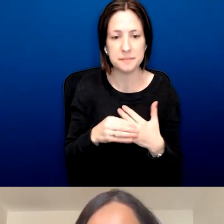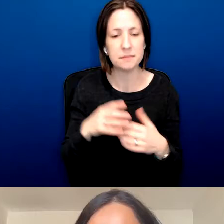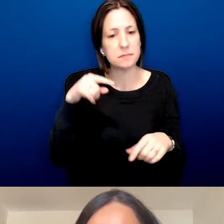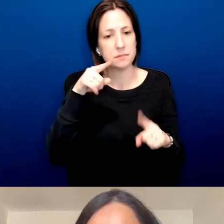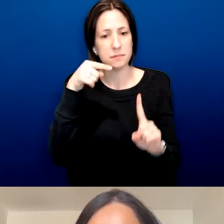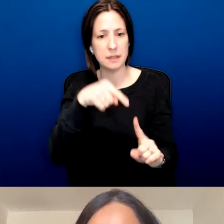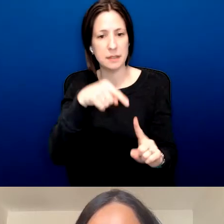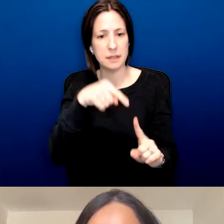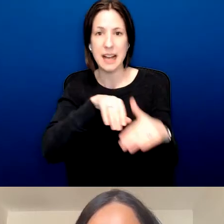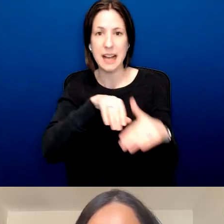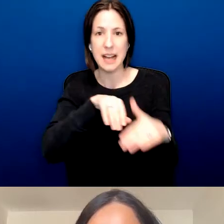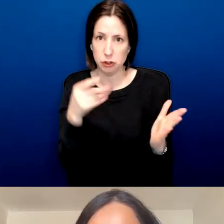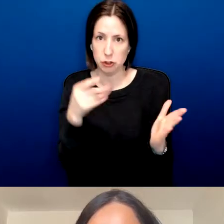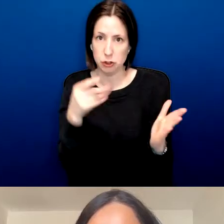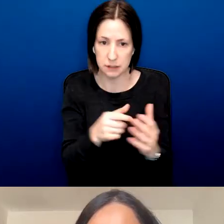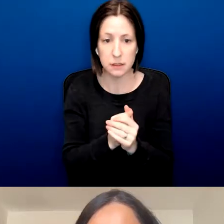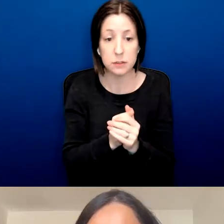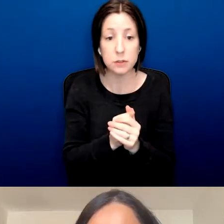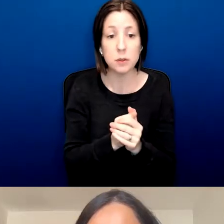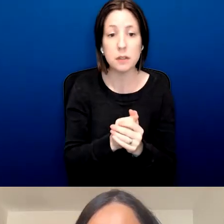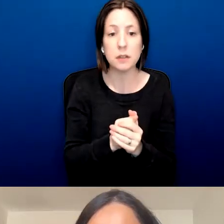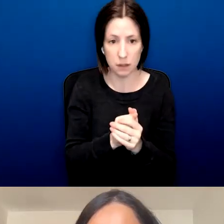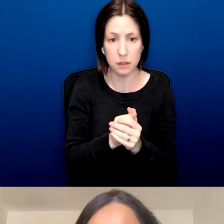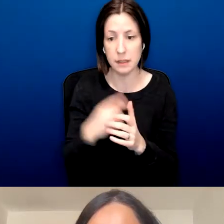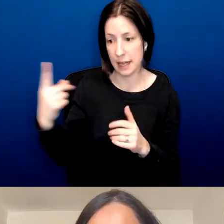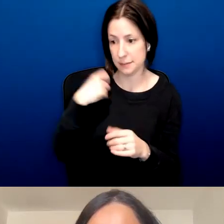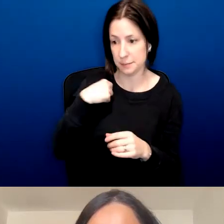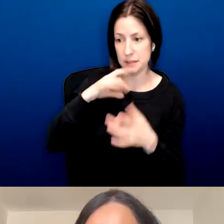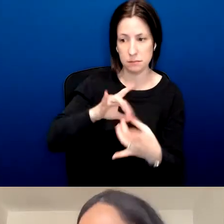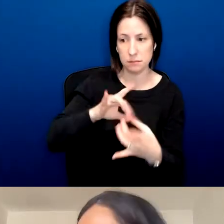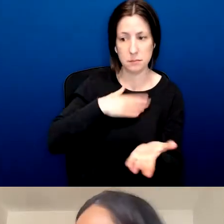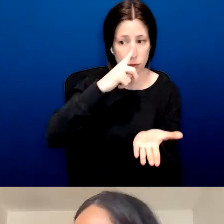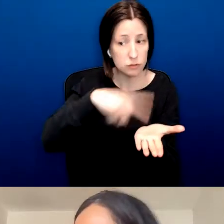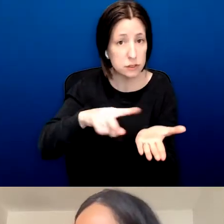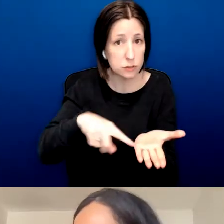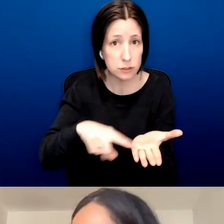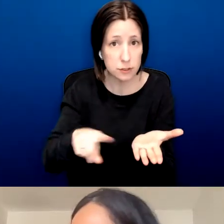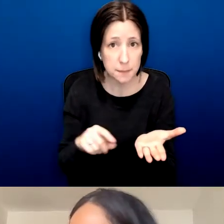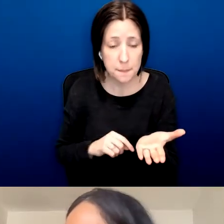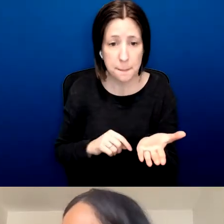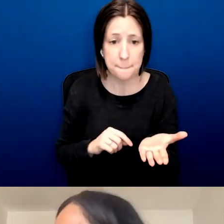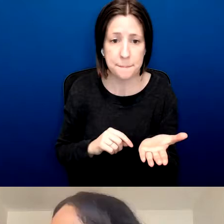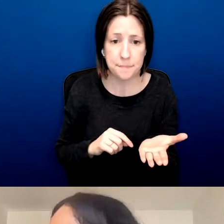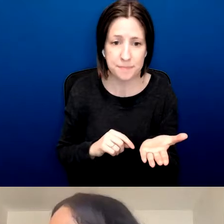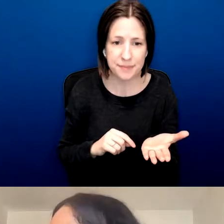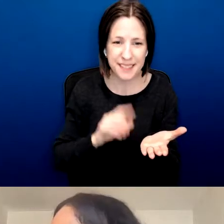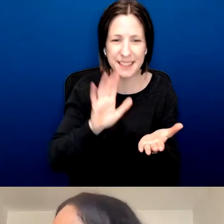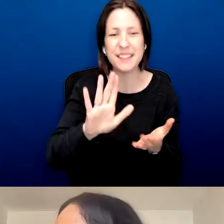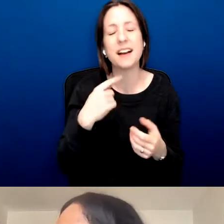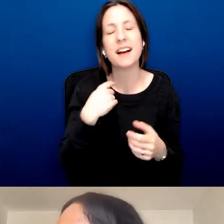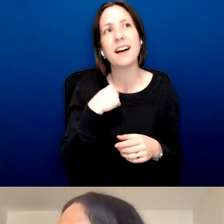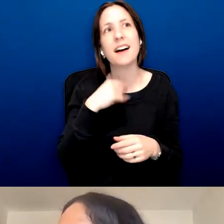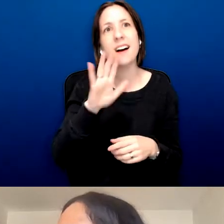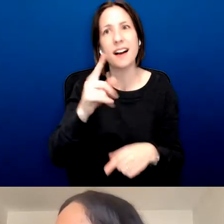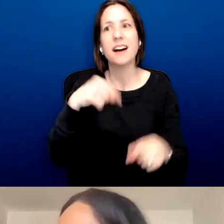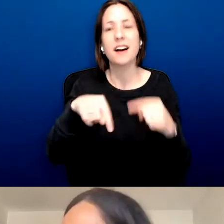accessibility services. First, I think I've been asked about my research, and I want to first actually